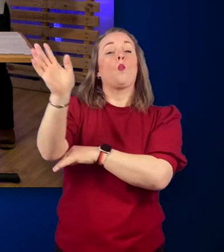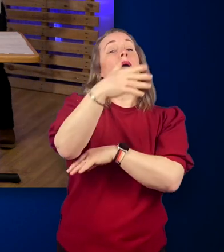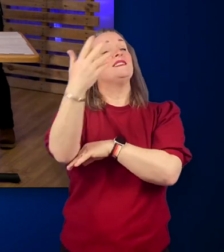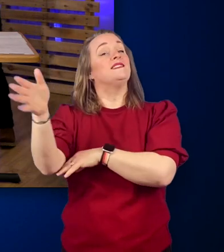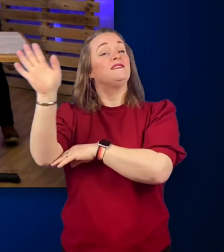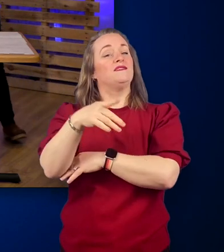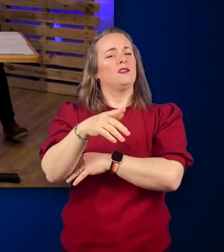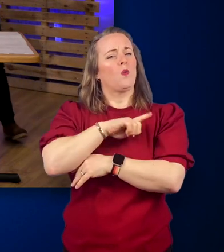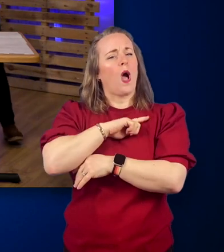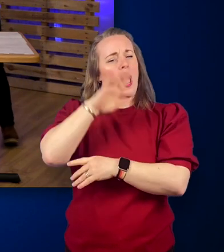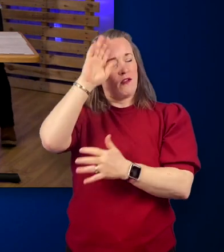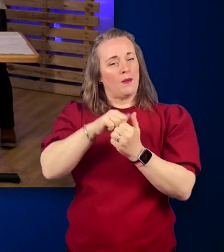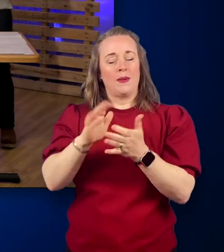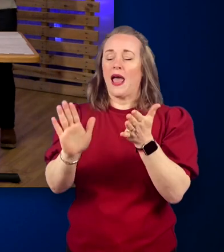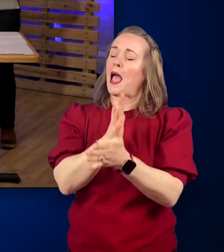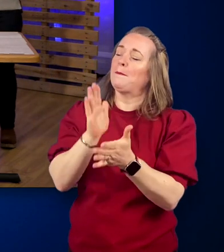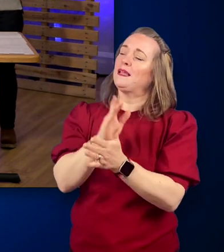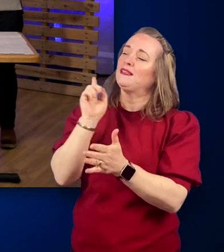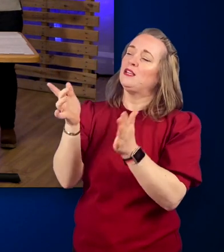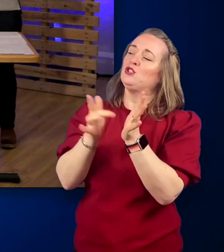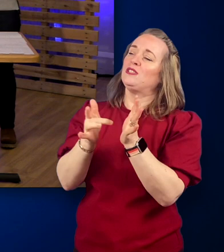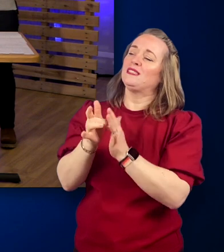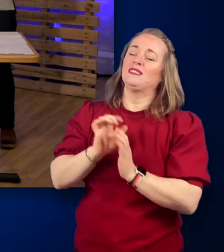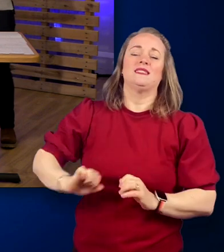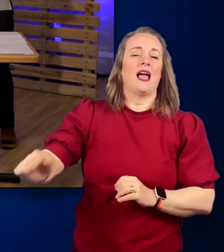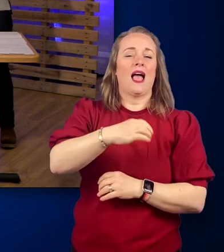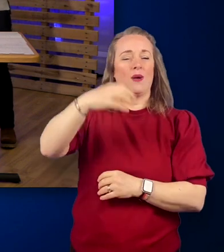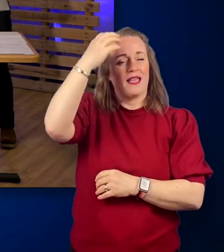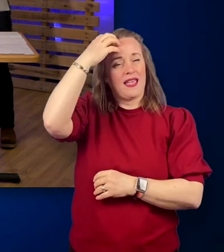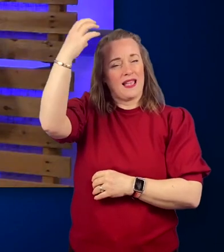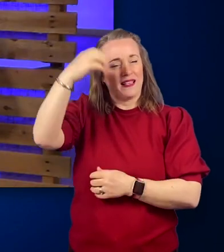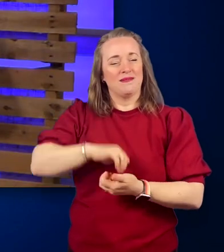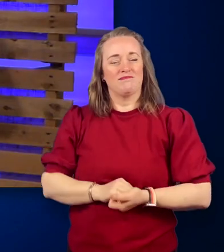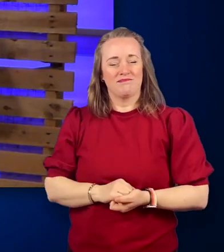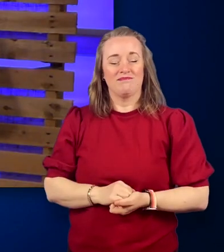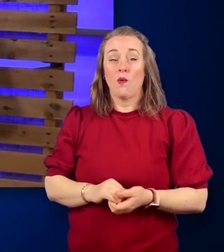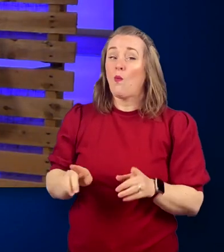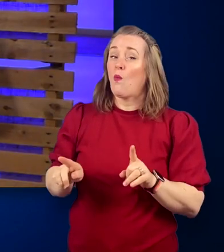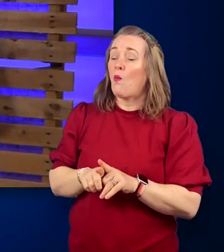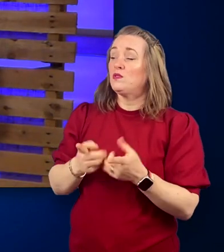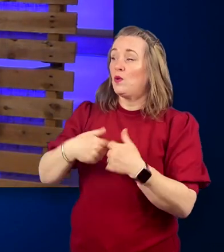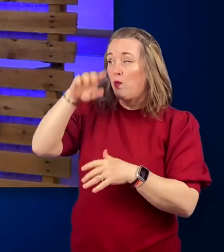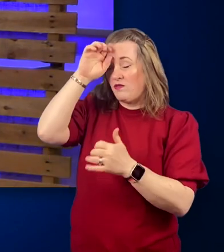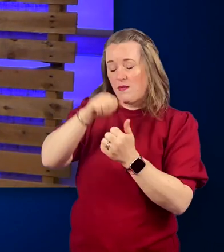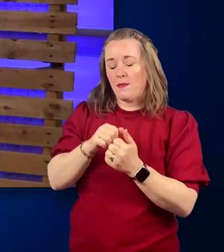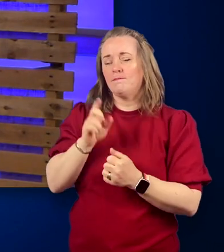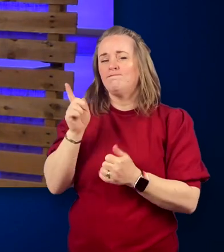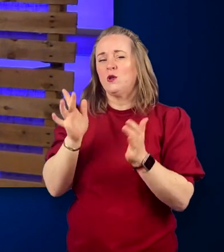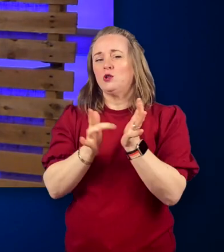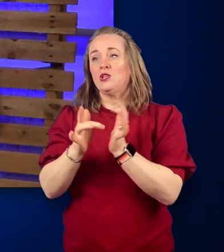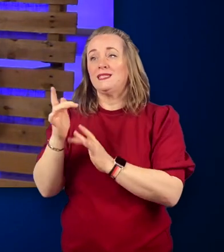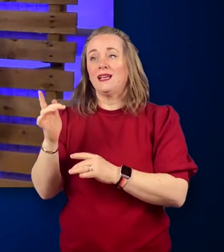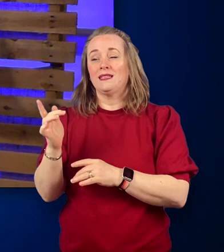our King. So that's really cool, isn't it? And it also reminds us that Jesus came at Easter time